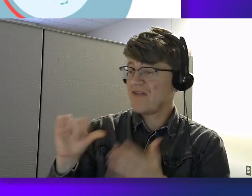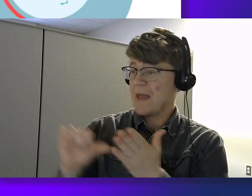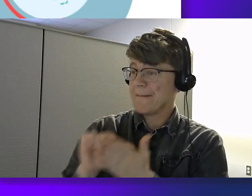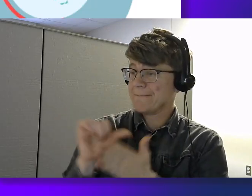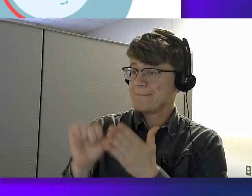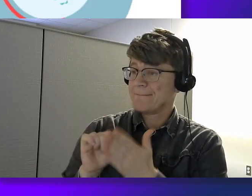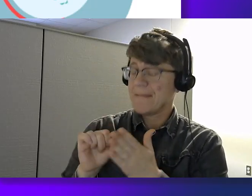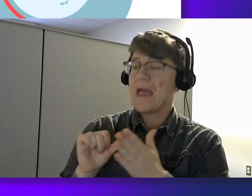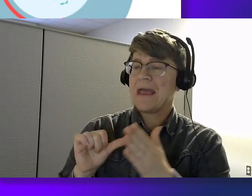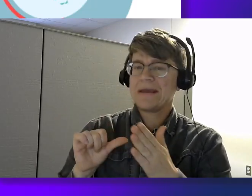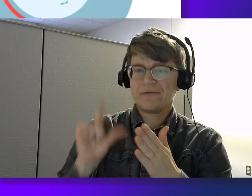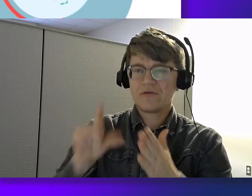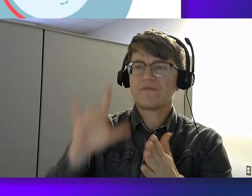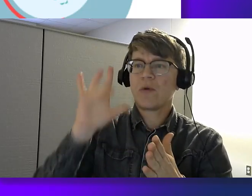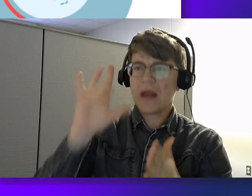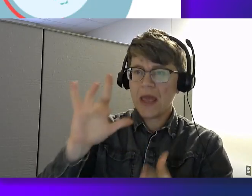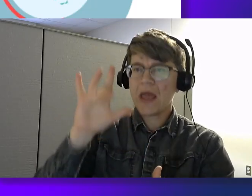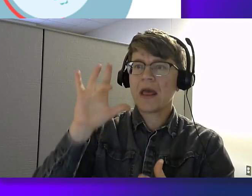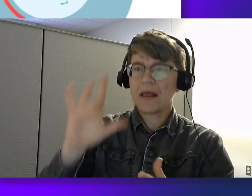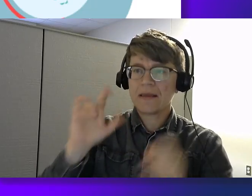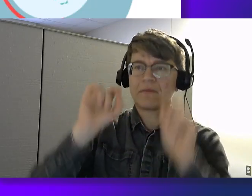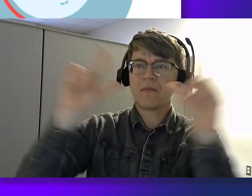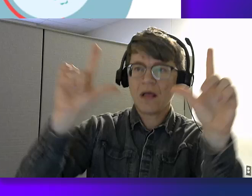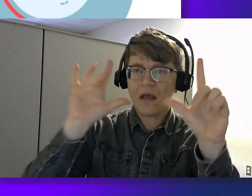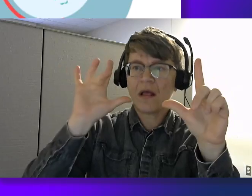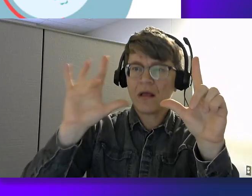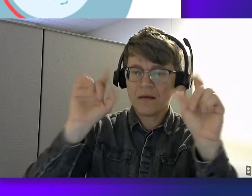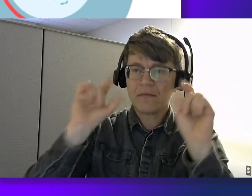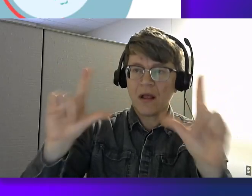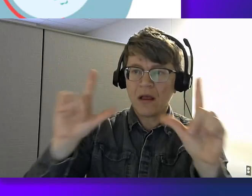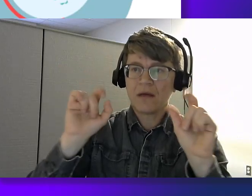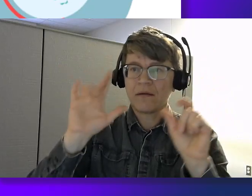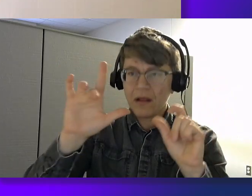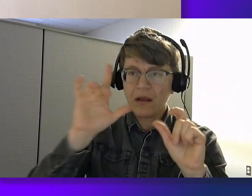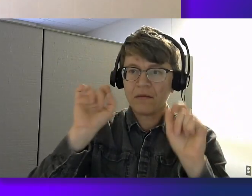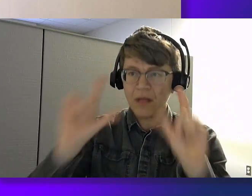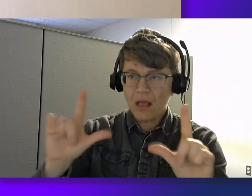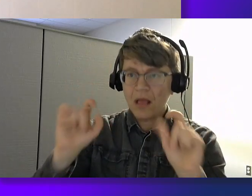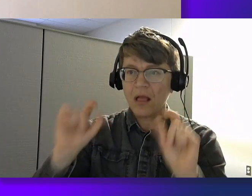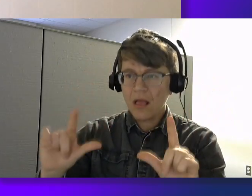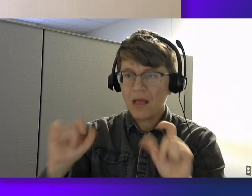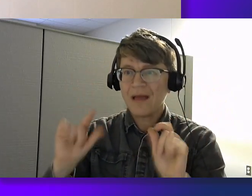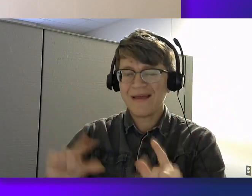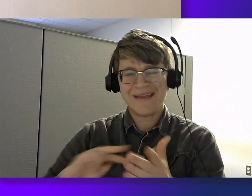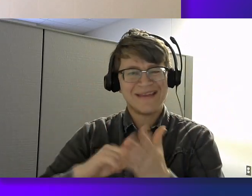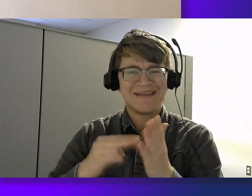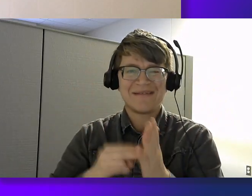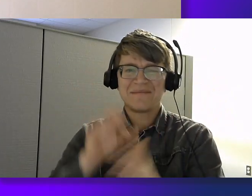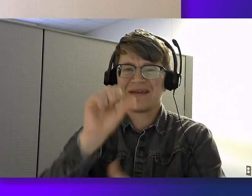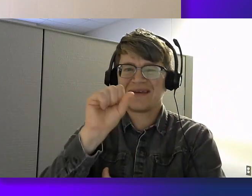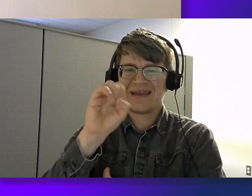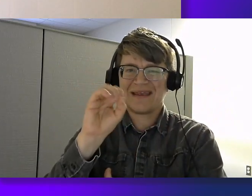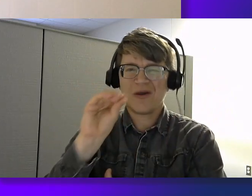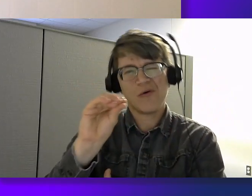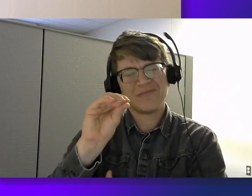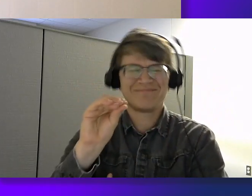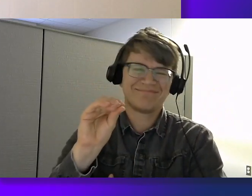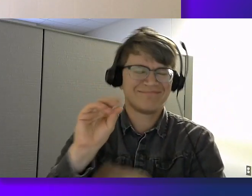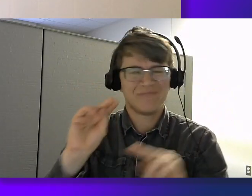original homepage URL of your site, the worse it is for that page's SEO. So what are best practices for top-level